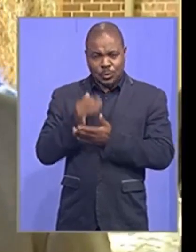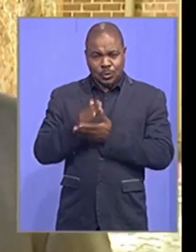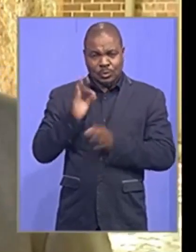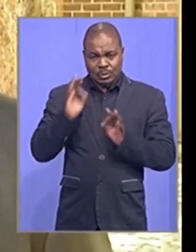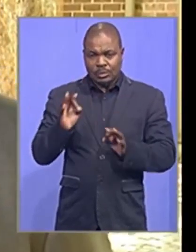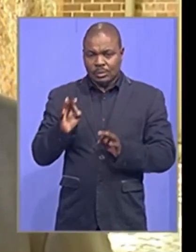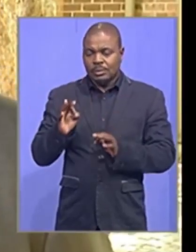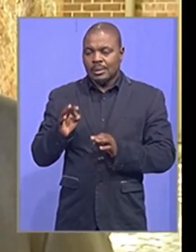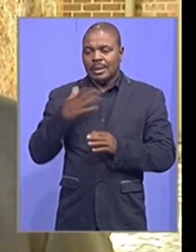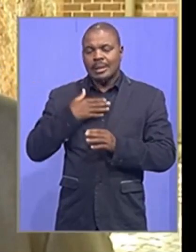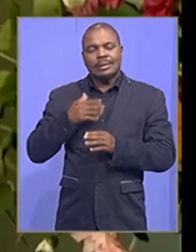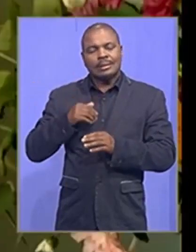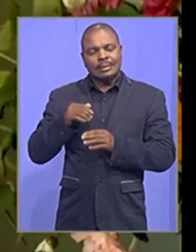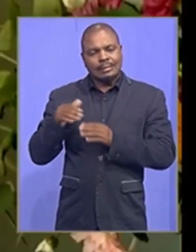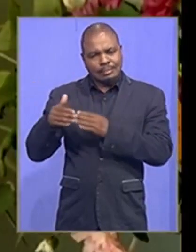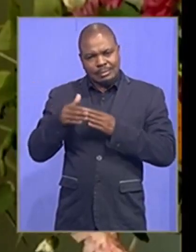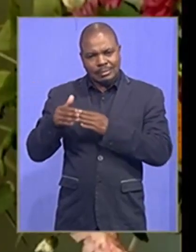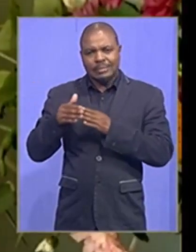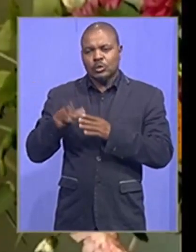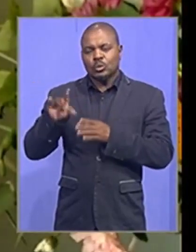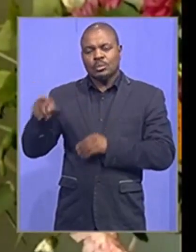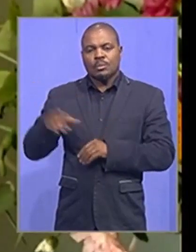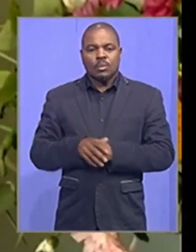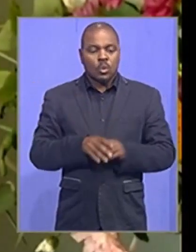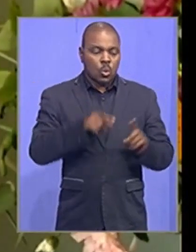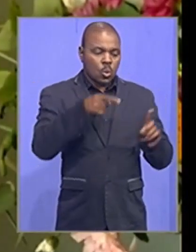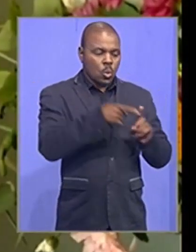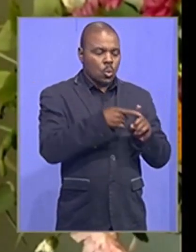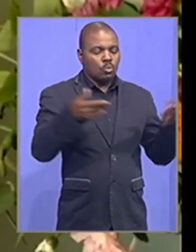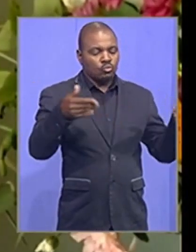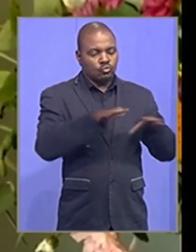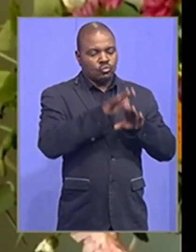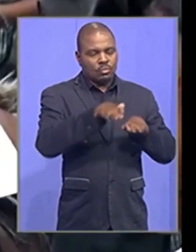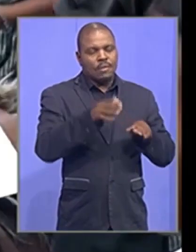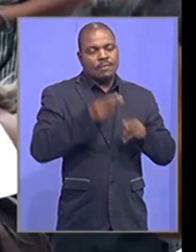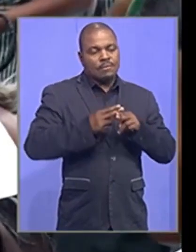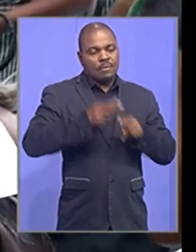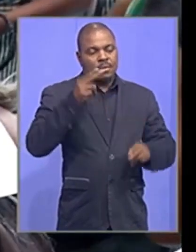they keep them safe. Mosime o tla phumutswa borokong ba